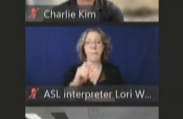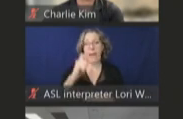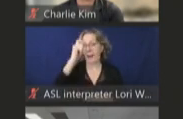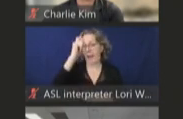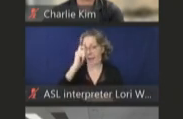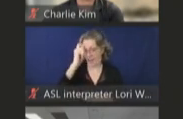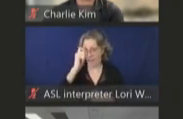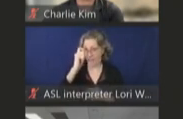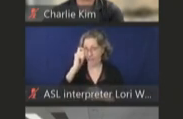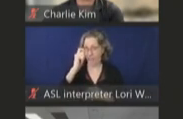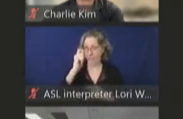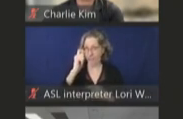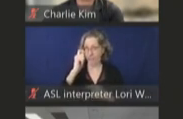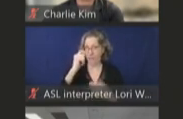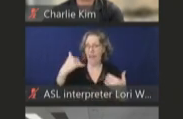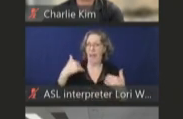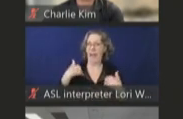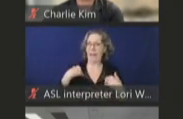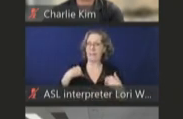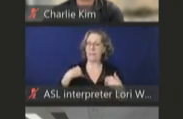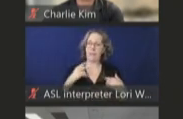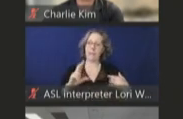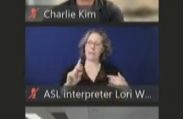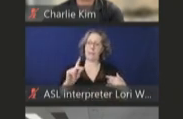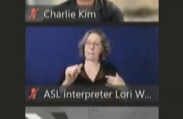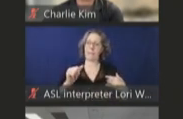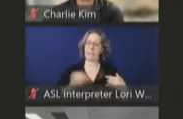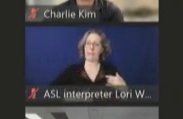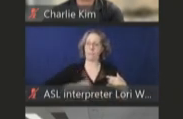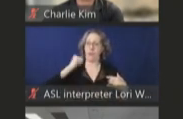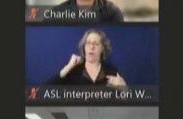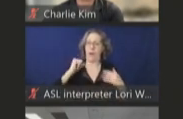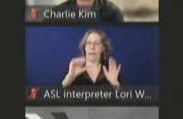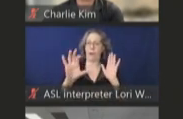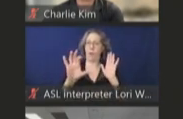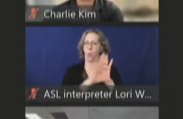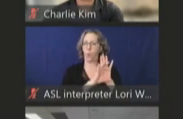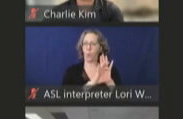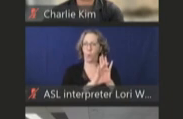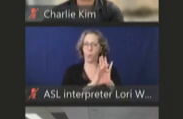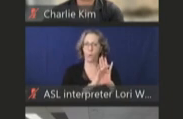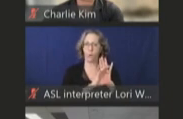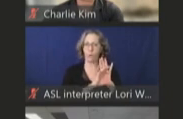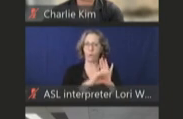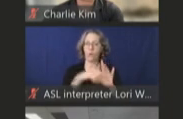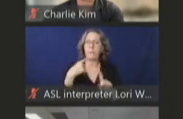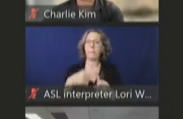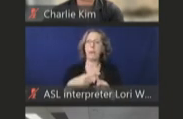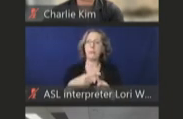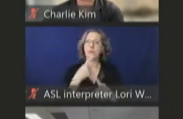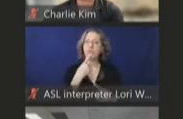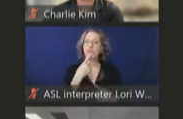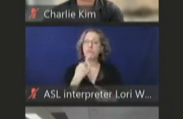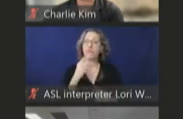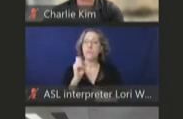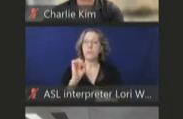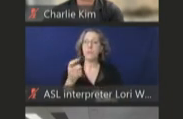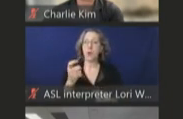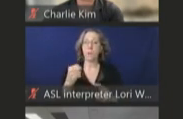Disability Pride logo on it, as well as Red Sox in Braille in